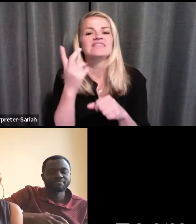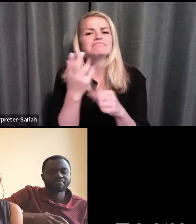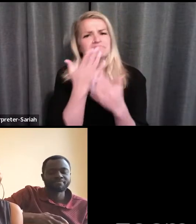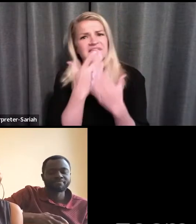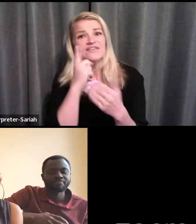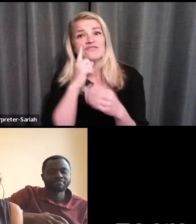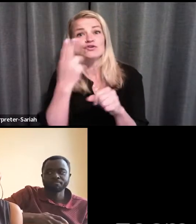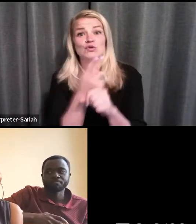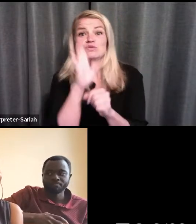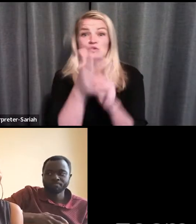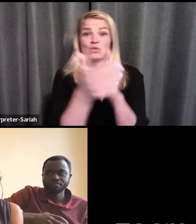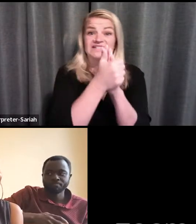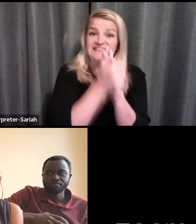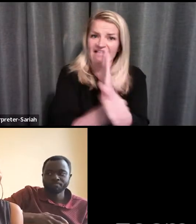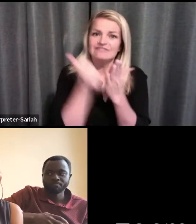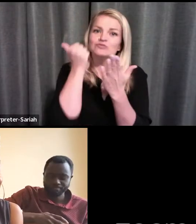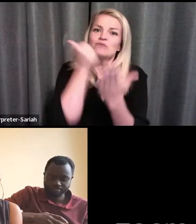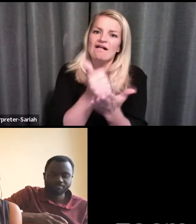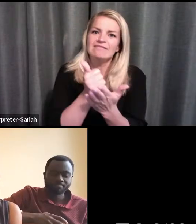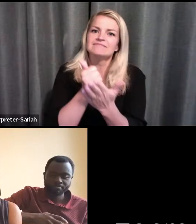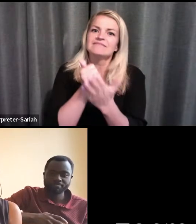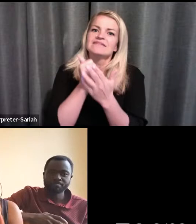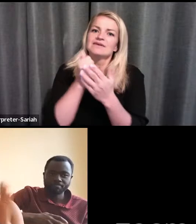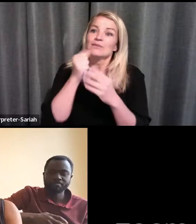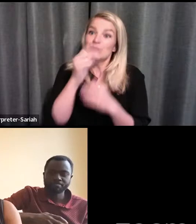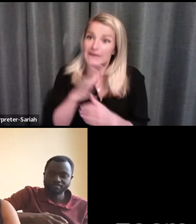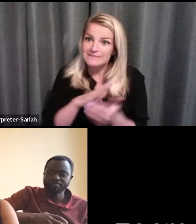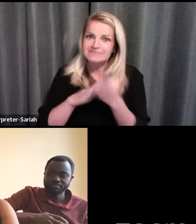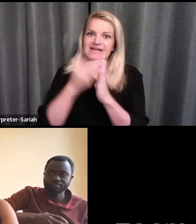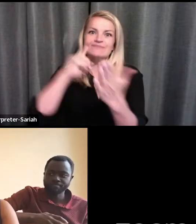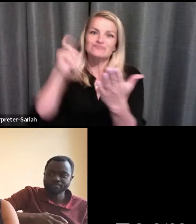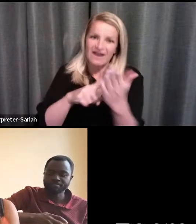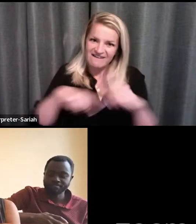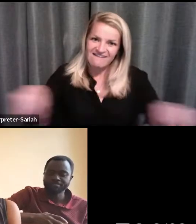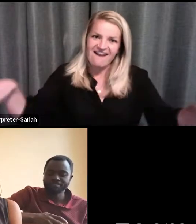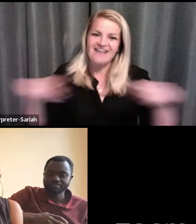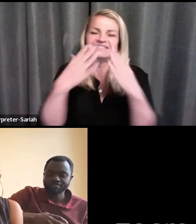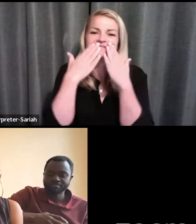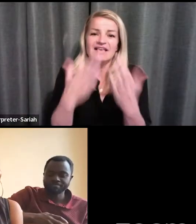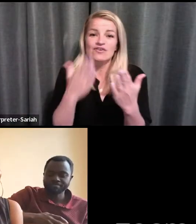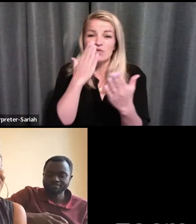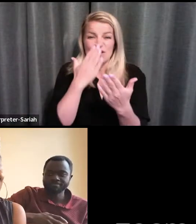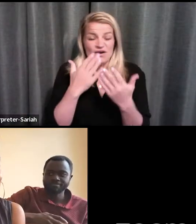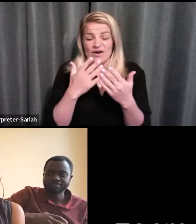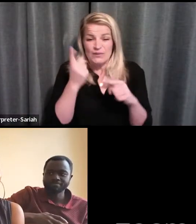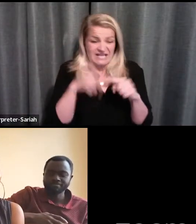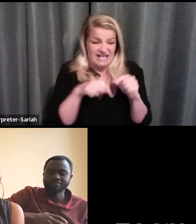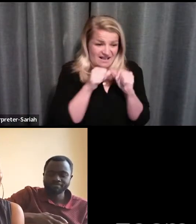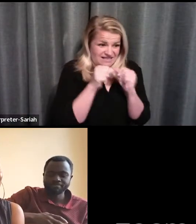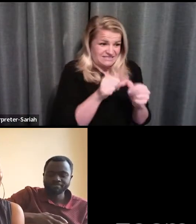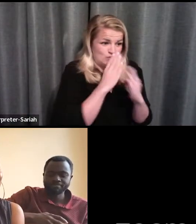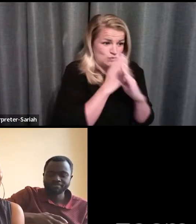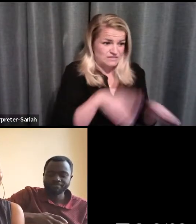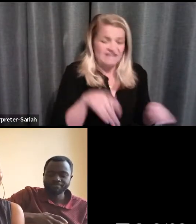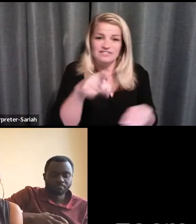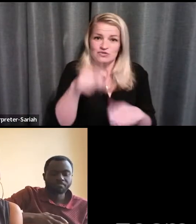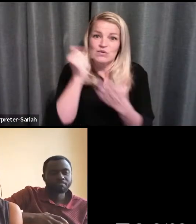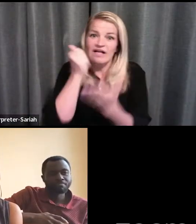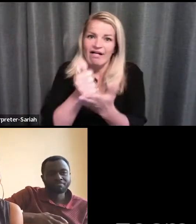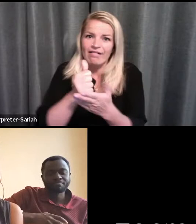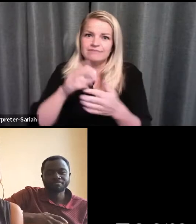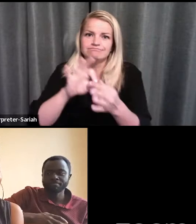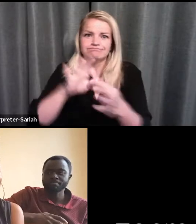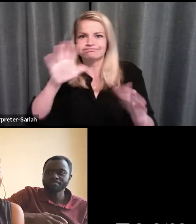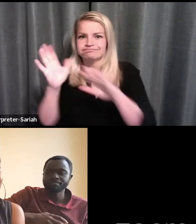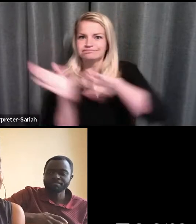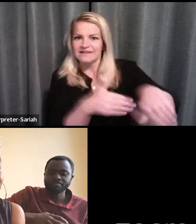raise awareness for women's rights. Breaking the silence, it is so important, and it's something we all can do